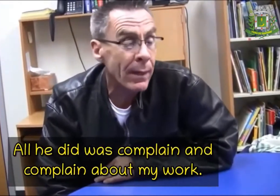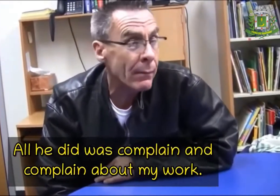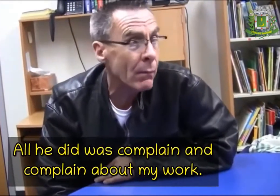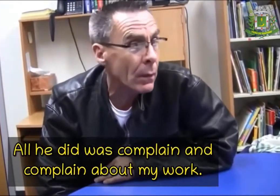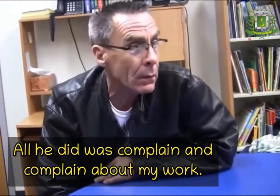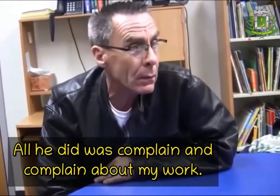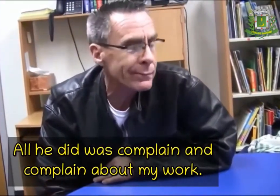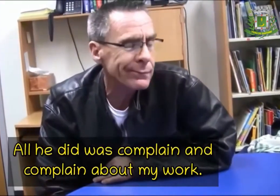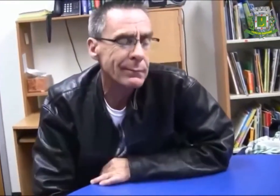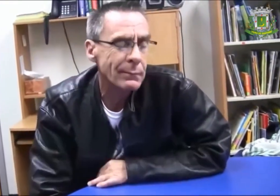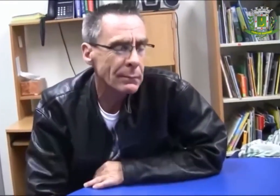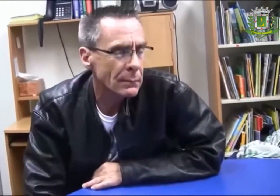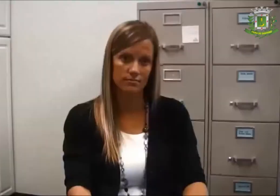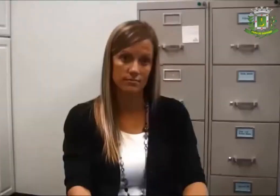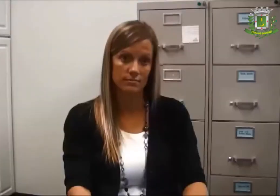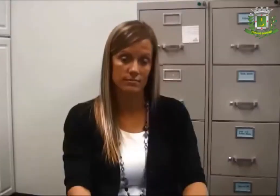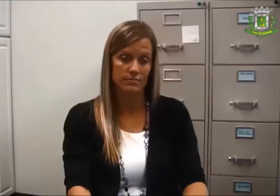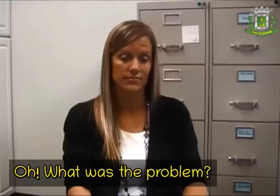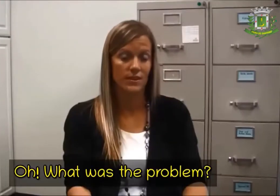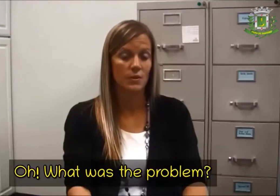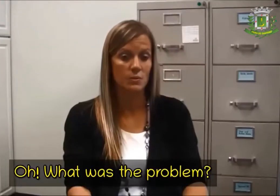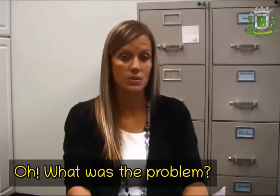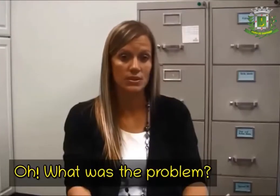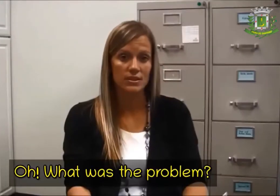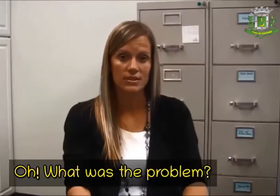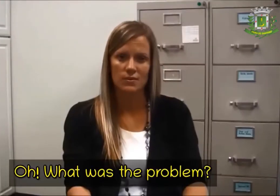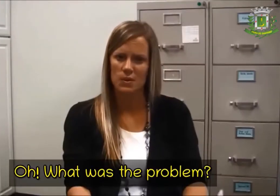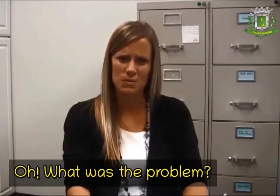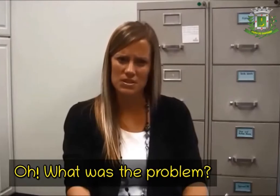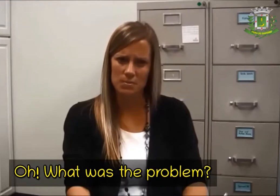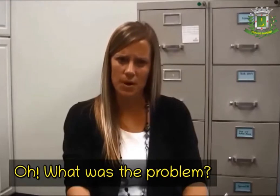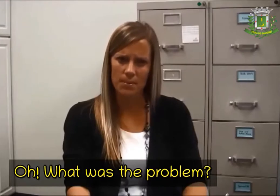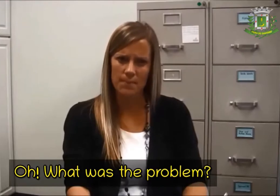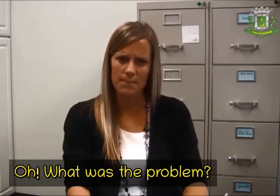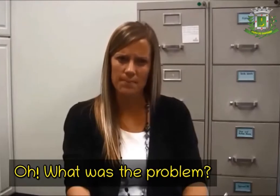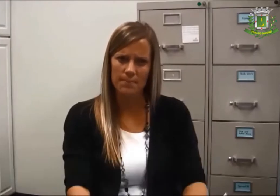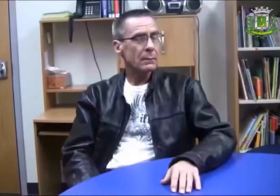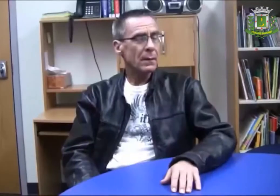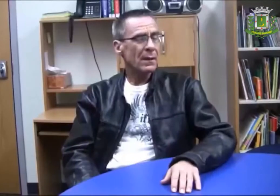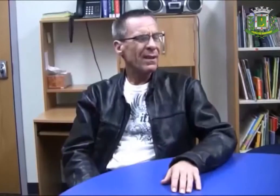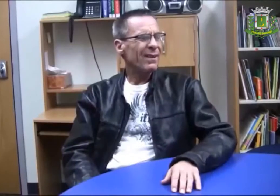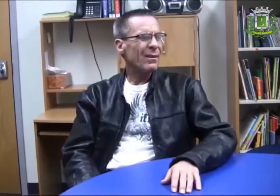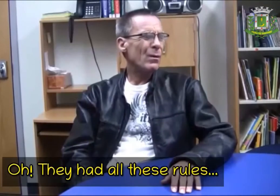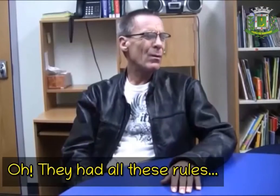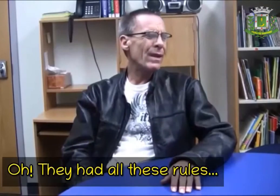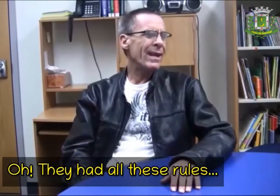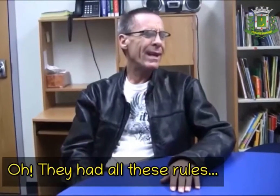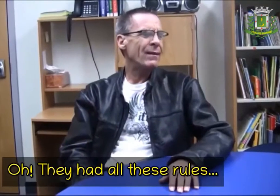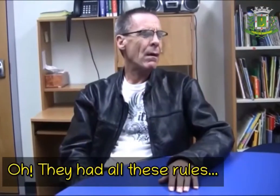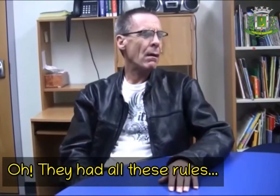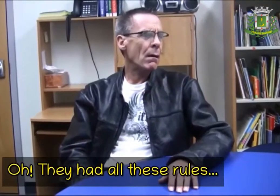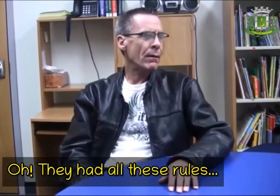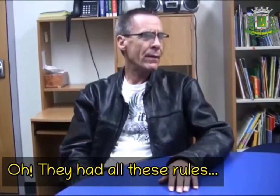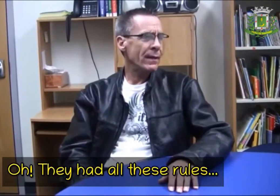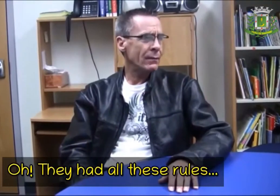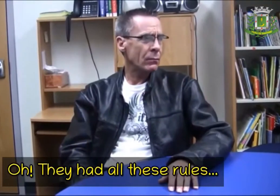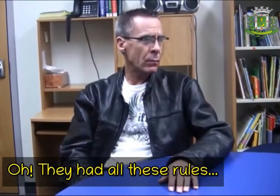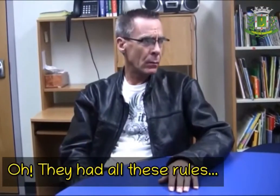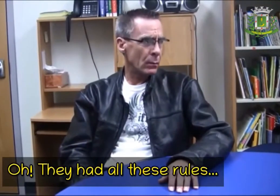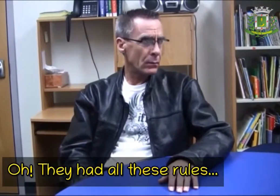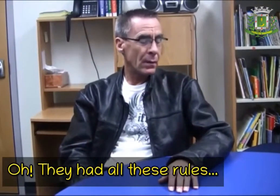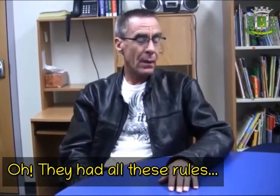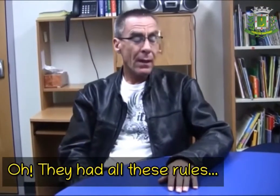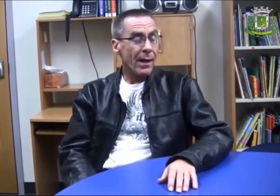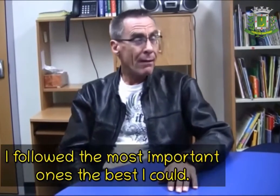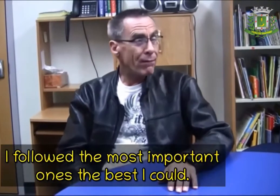complain about my work. Oh, what was the problem? Oh, they had all these